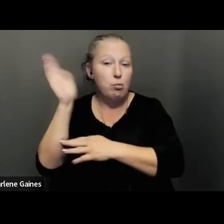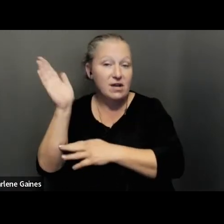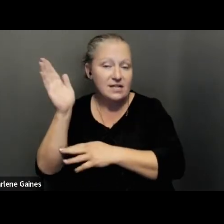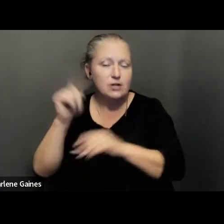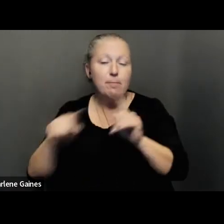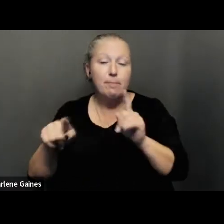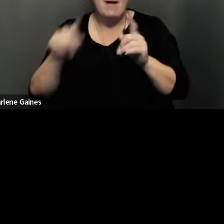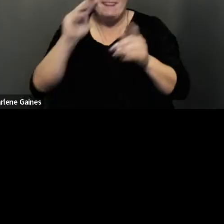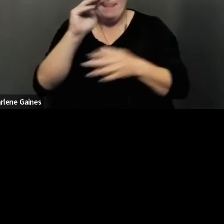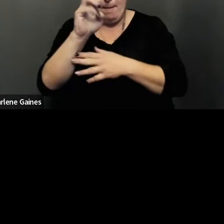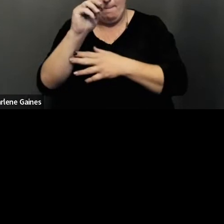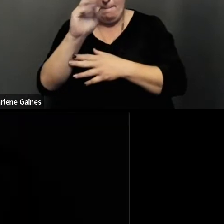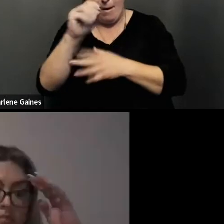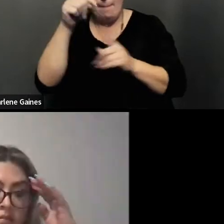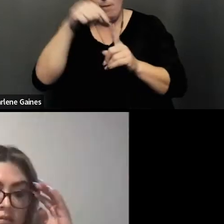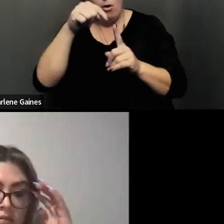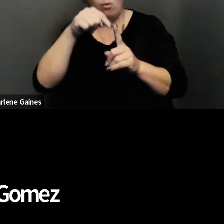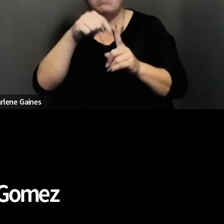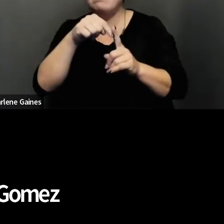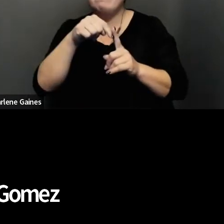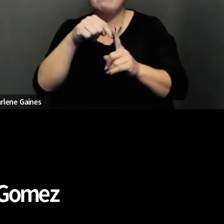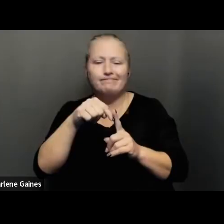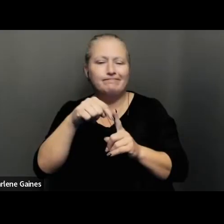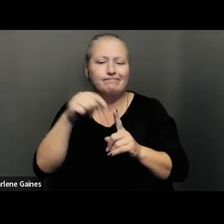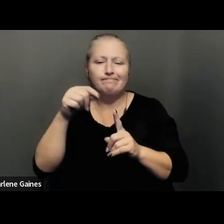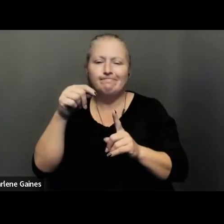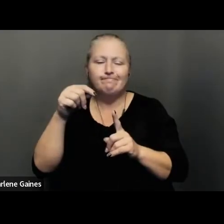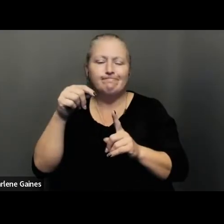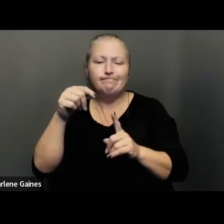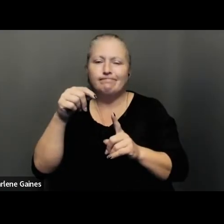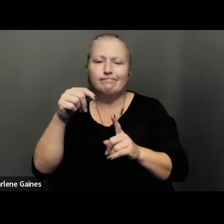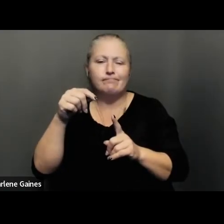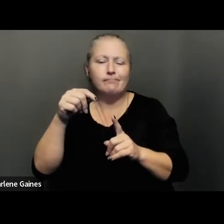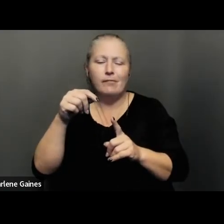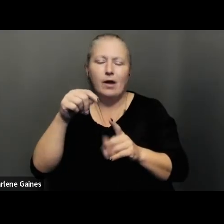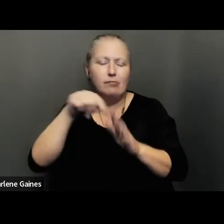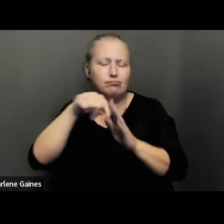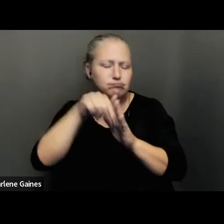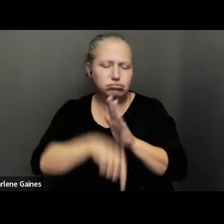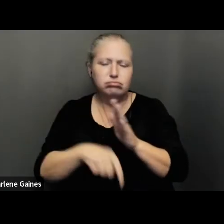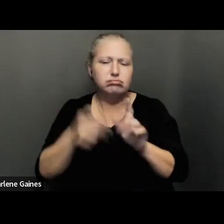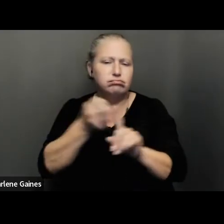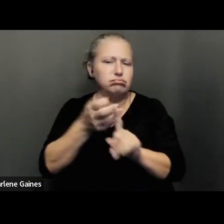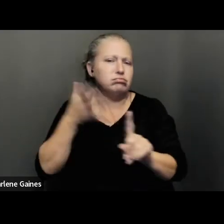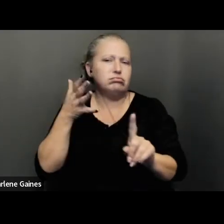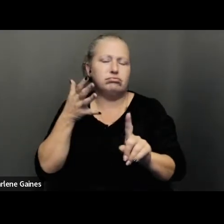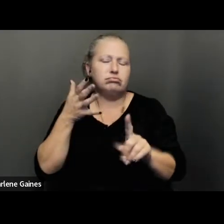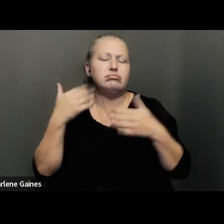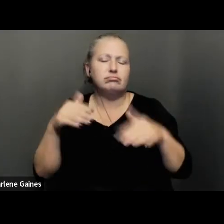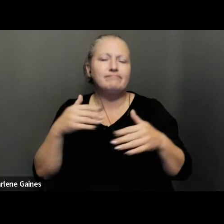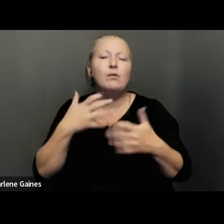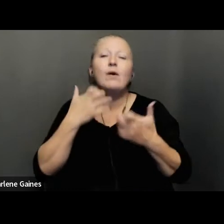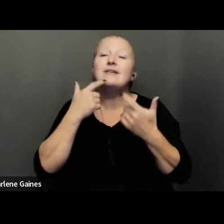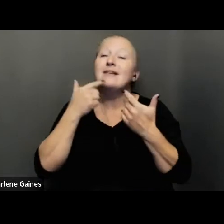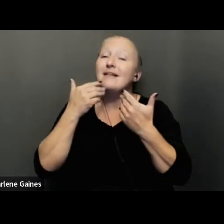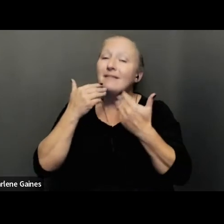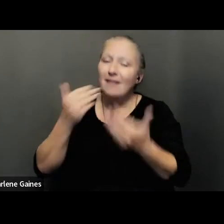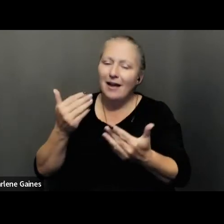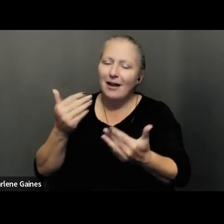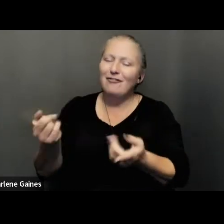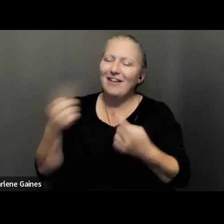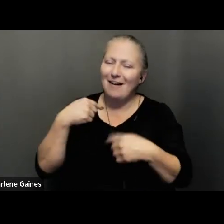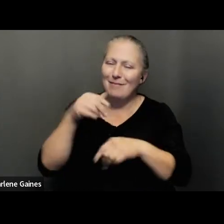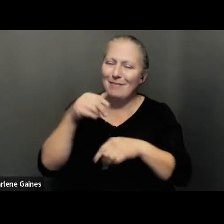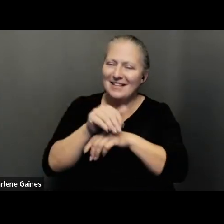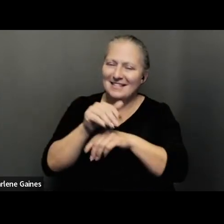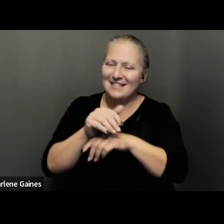the memo is just the bones of all of it. So with that, I want to thank you for coming this evening